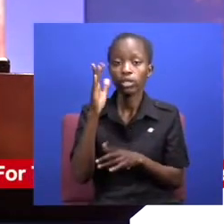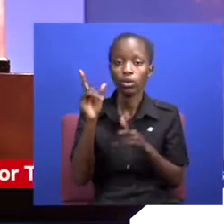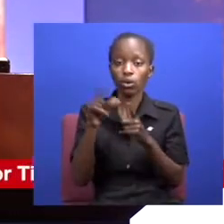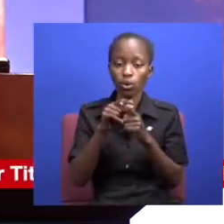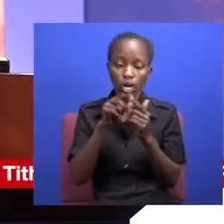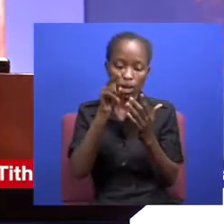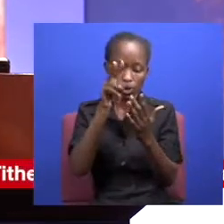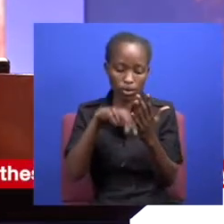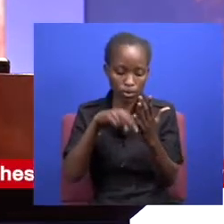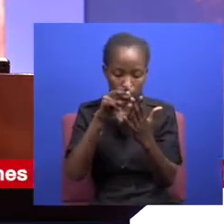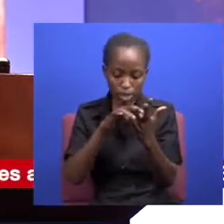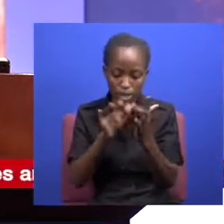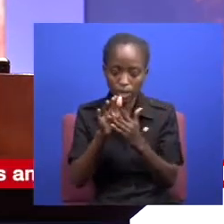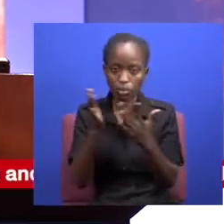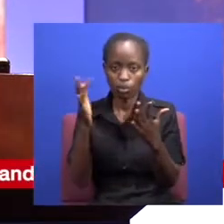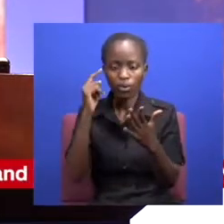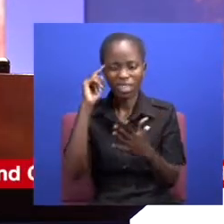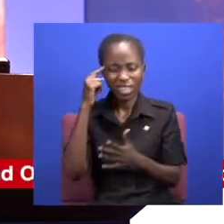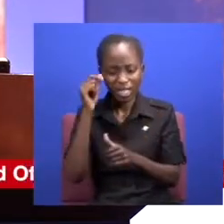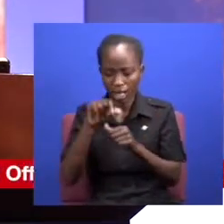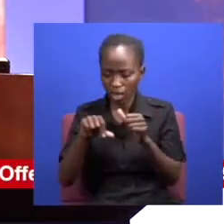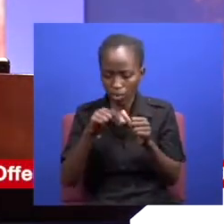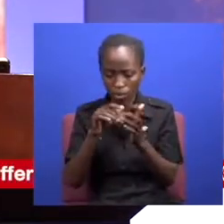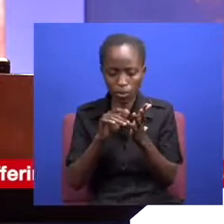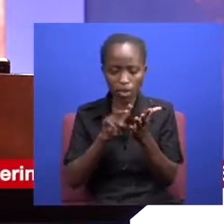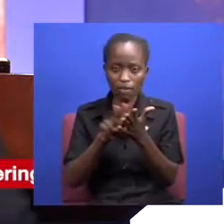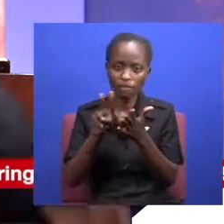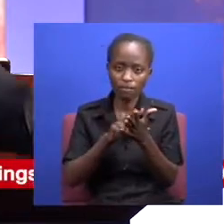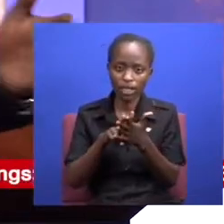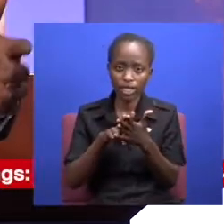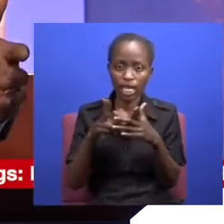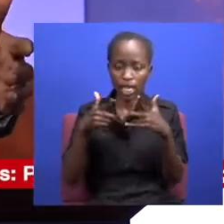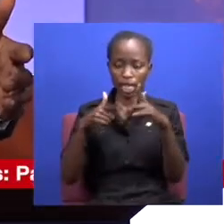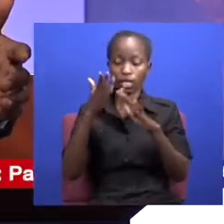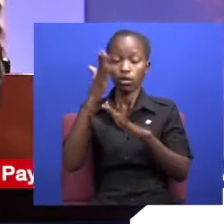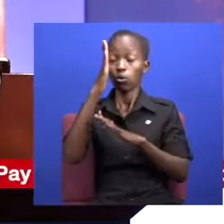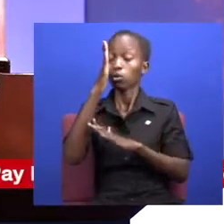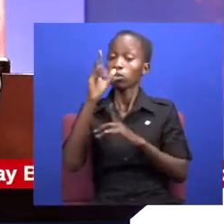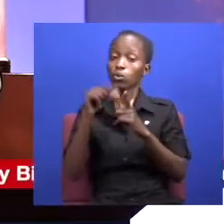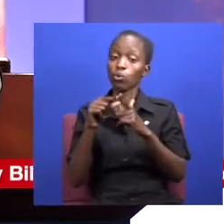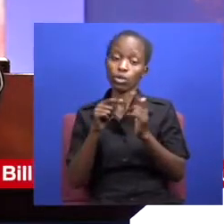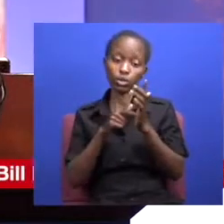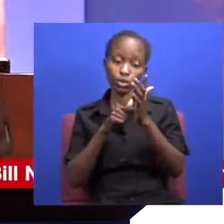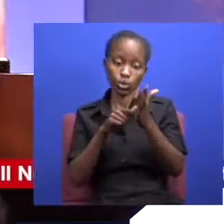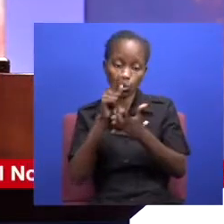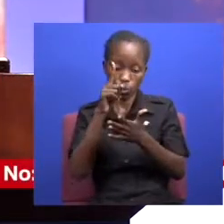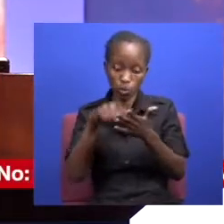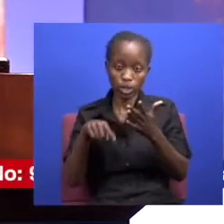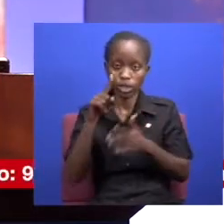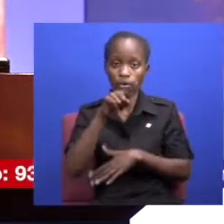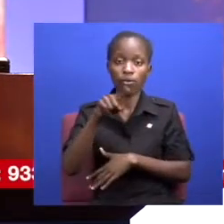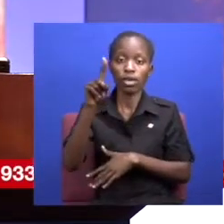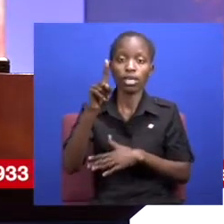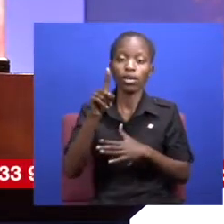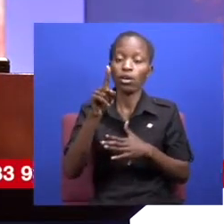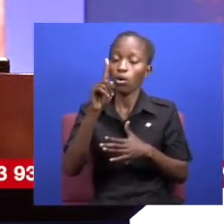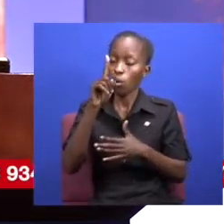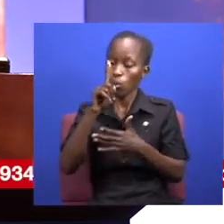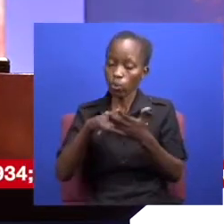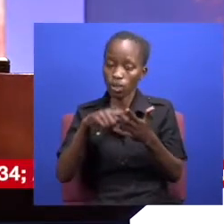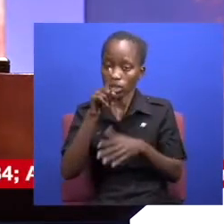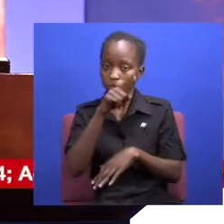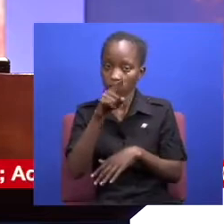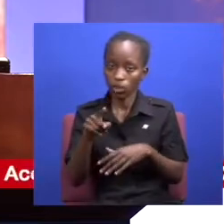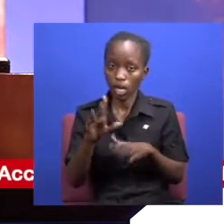word. Read it, study it, meditate on it. Allow God's word to show you what's right, what's